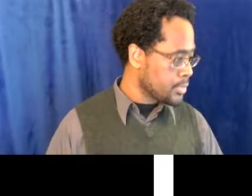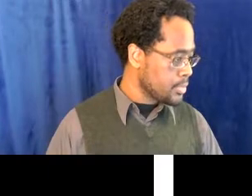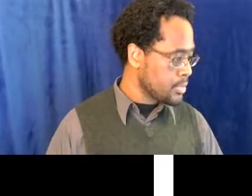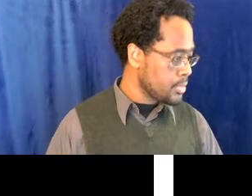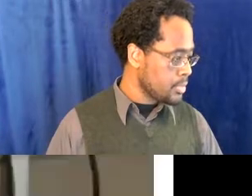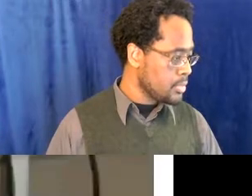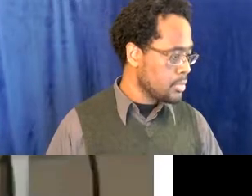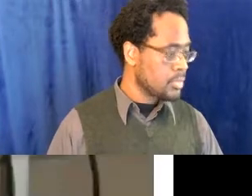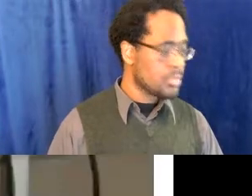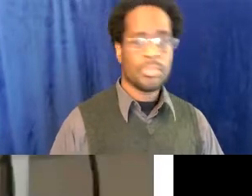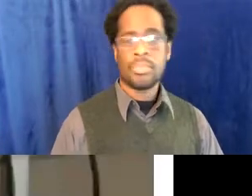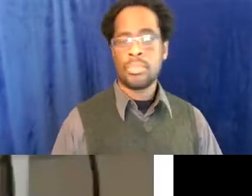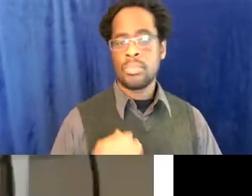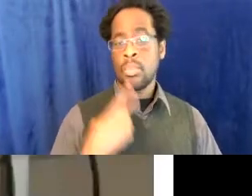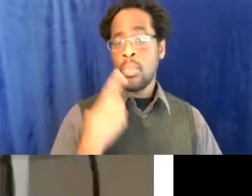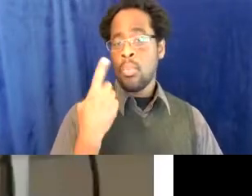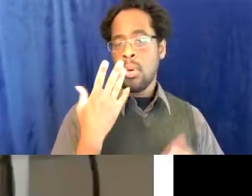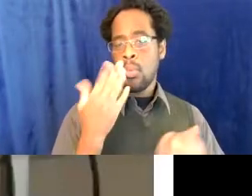looks like.